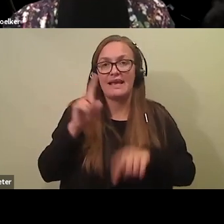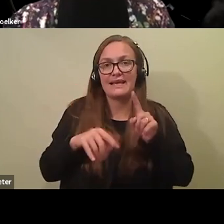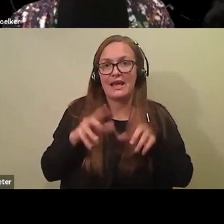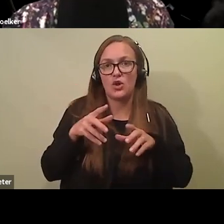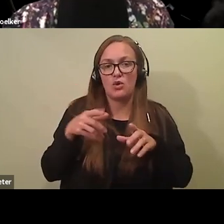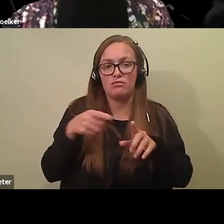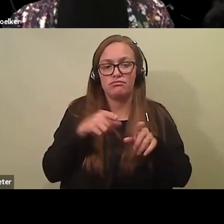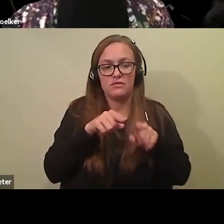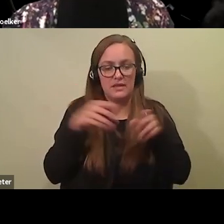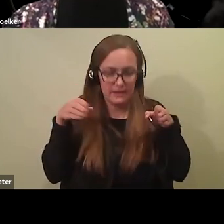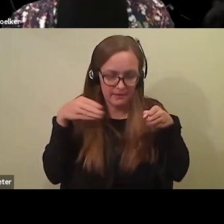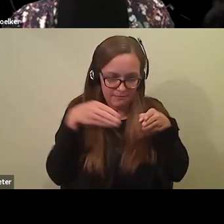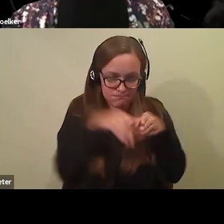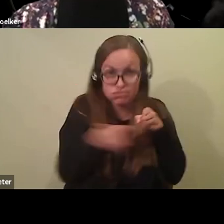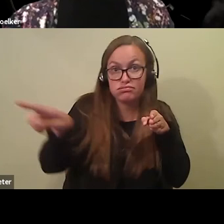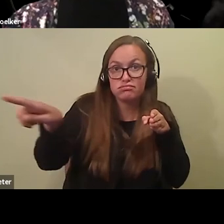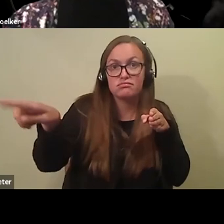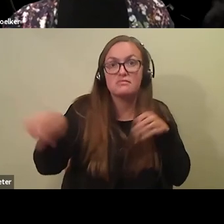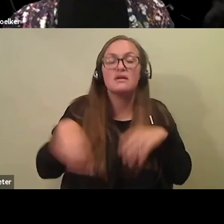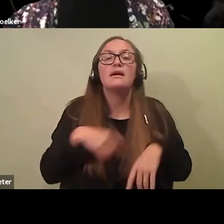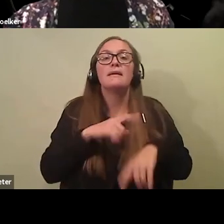now bring it closer and closer,